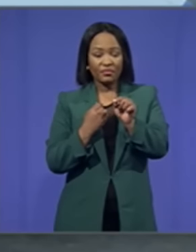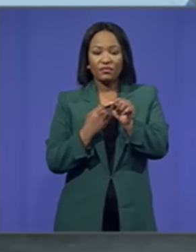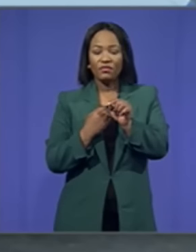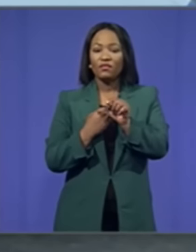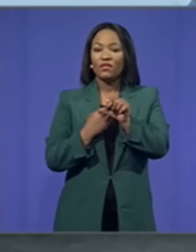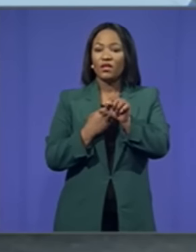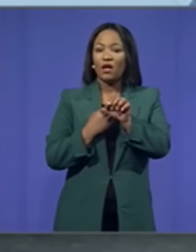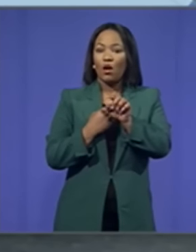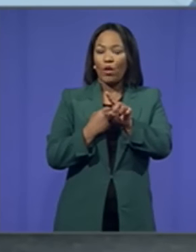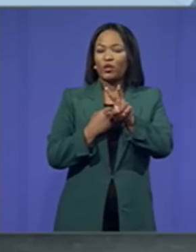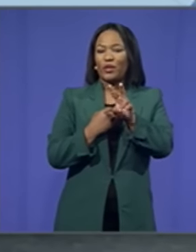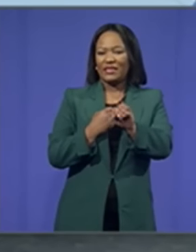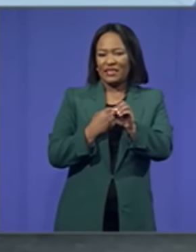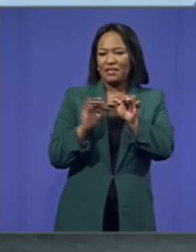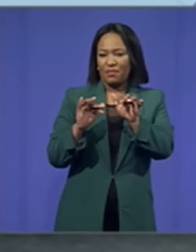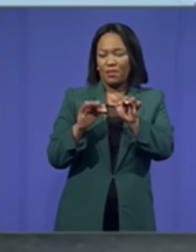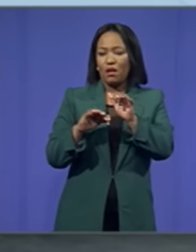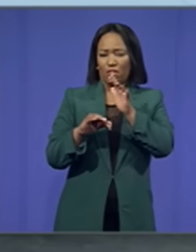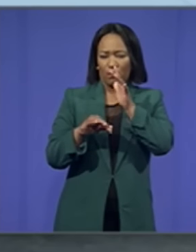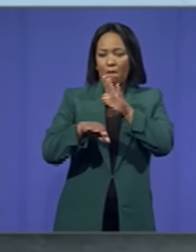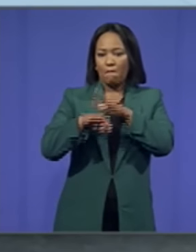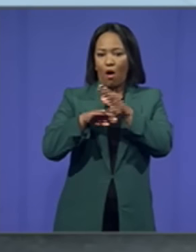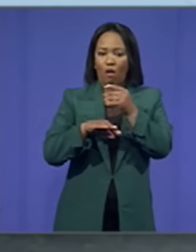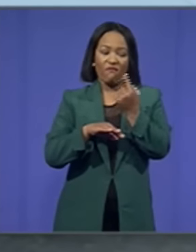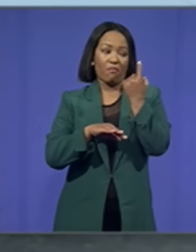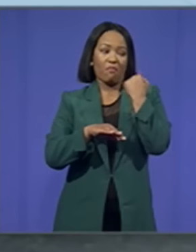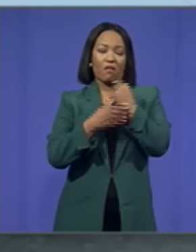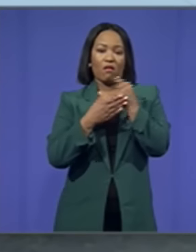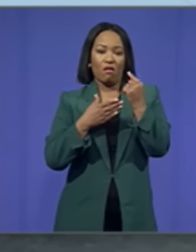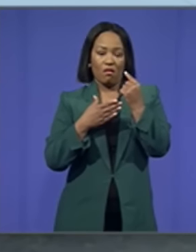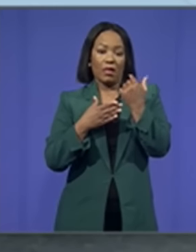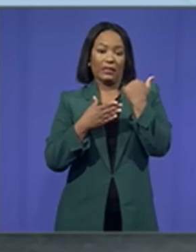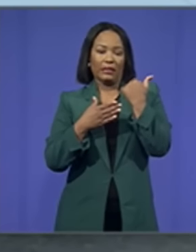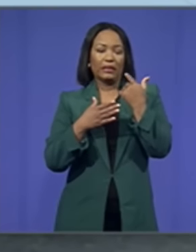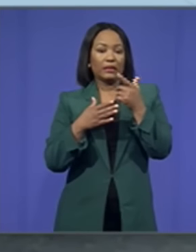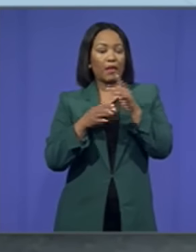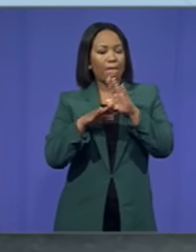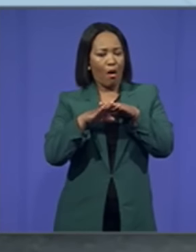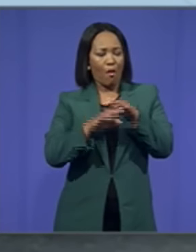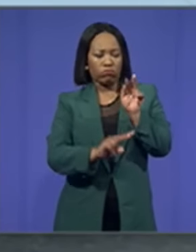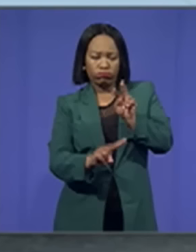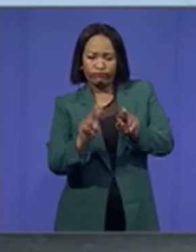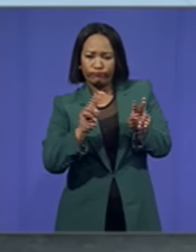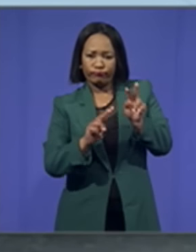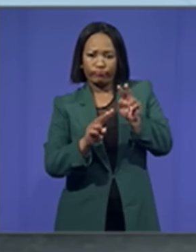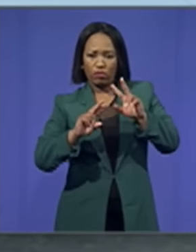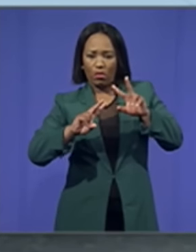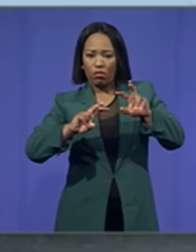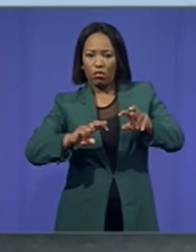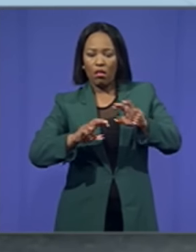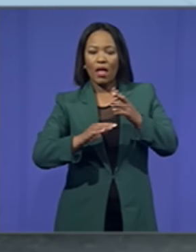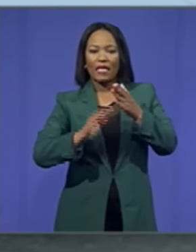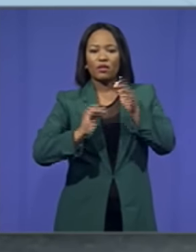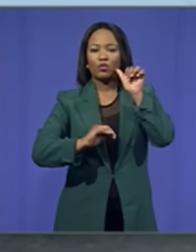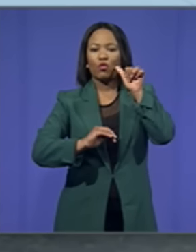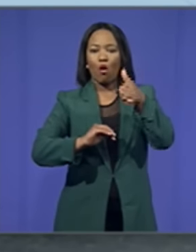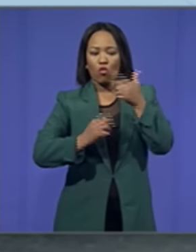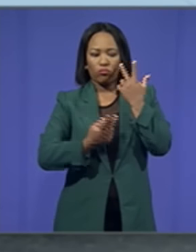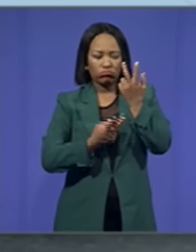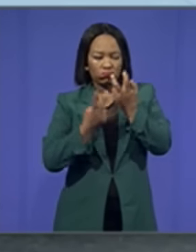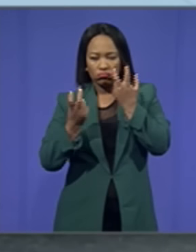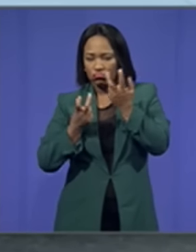provinceng fa e sa le letsholo la sepodisi le simolotse malatsing a le mmalwa a fitileng, mme re solofetse gore letsholo le tla tswelela go fitlhela ka moso mo mosong jaaka seemo